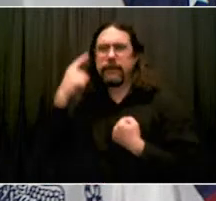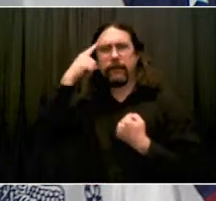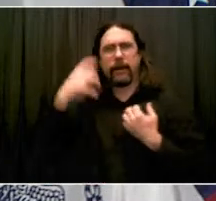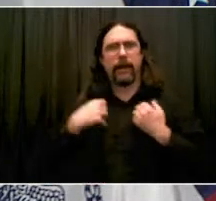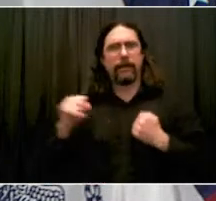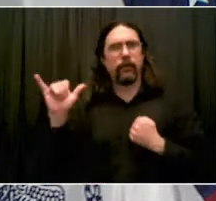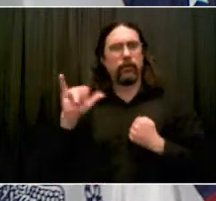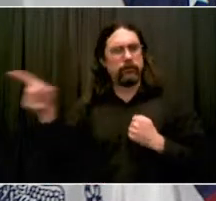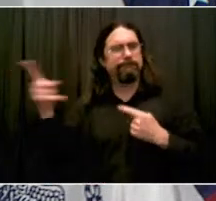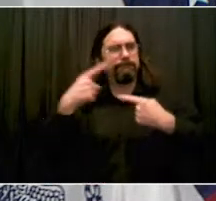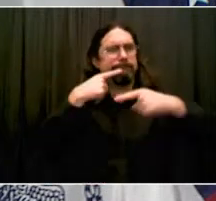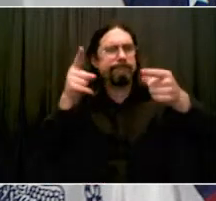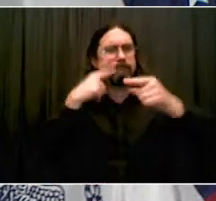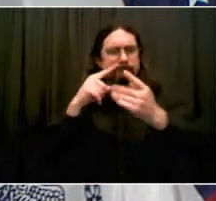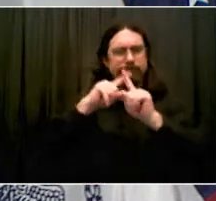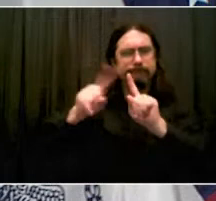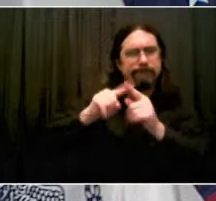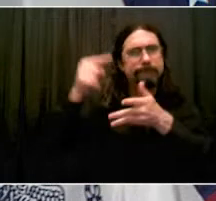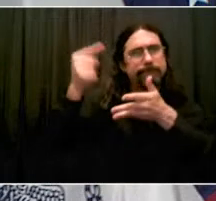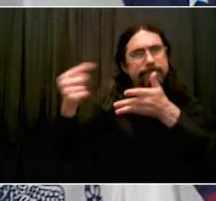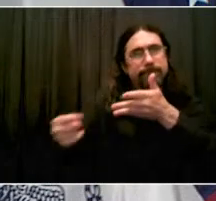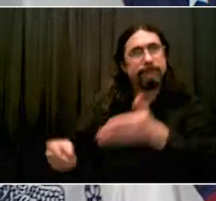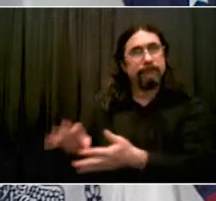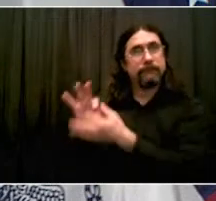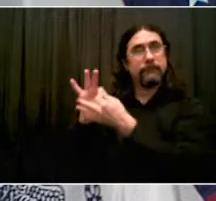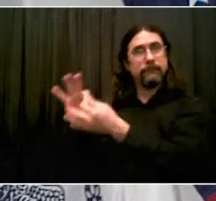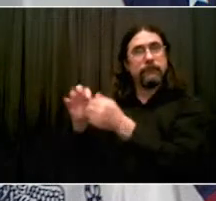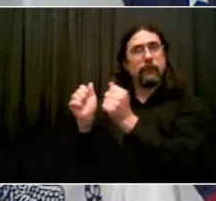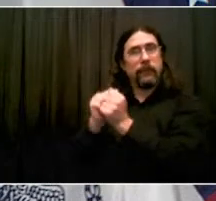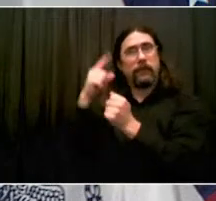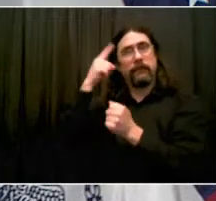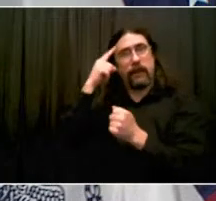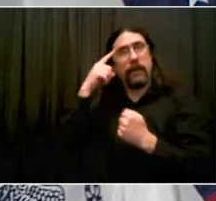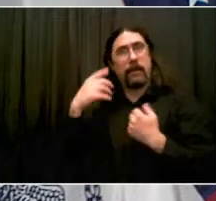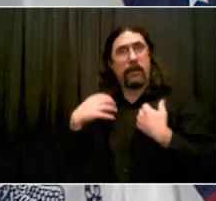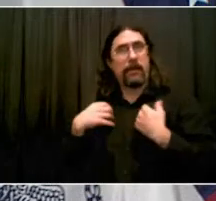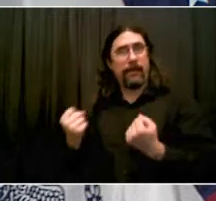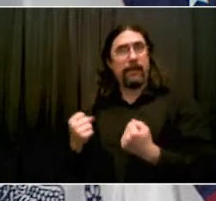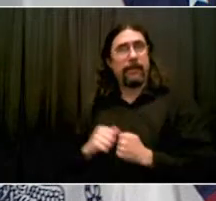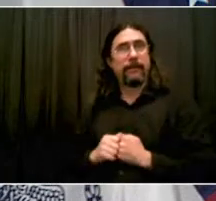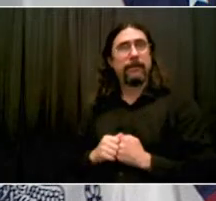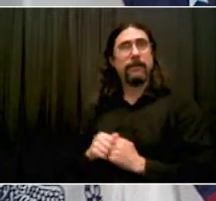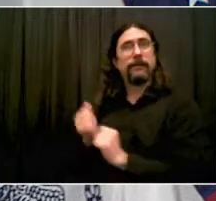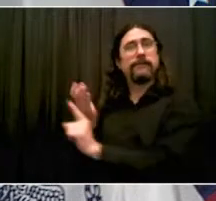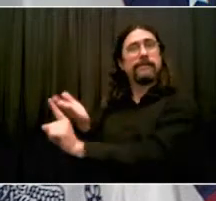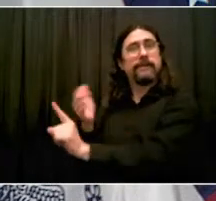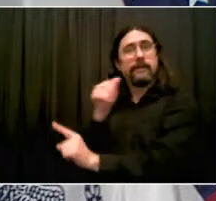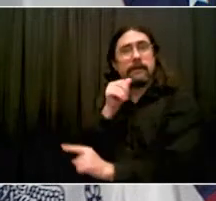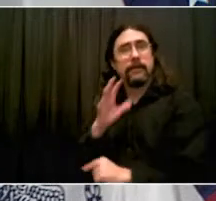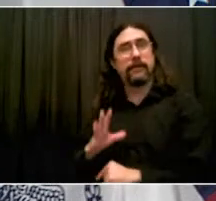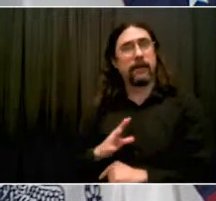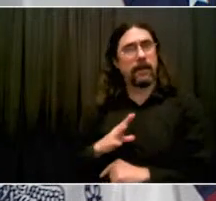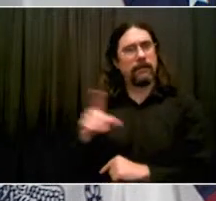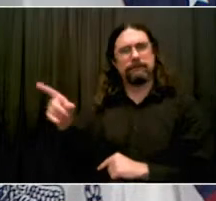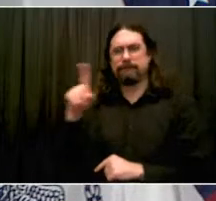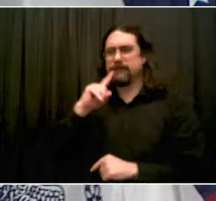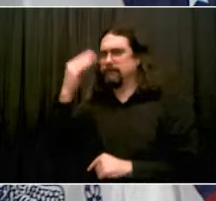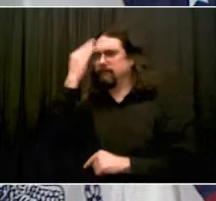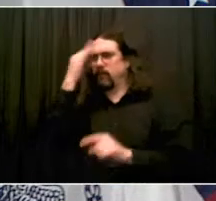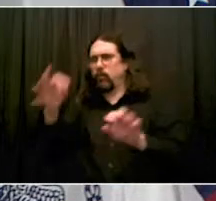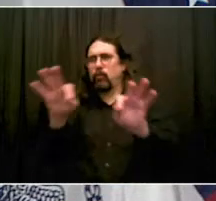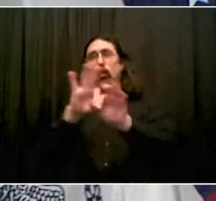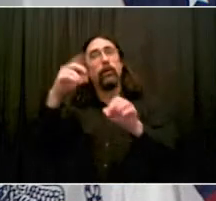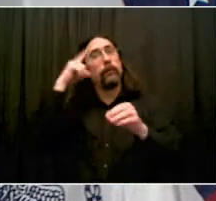community-based approach to mental health. I really appreciate her advocacy and her leadership. My pleasure to introduce